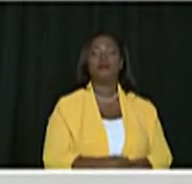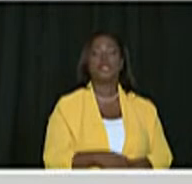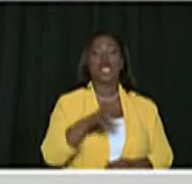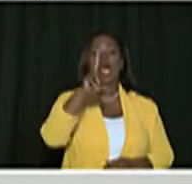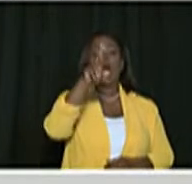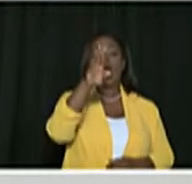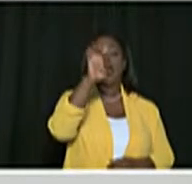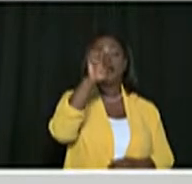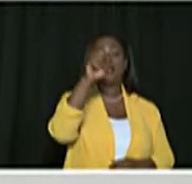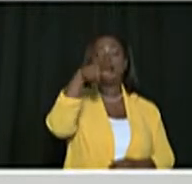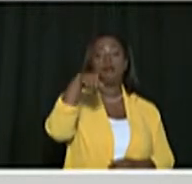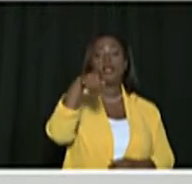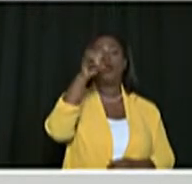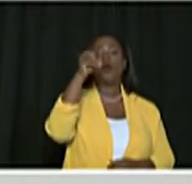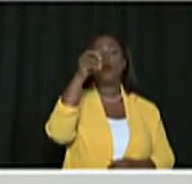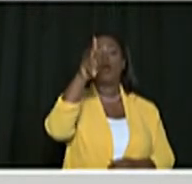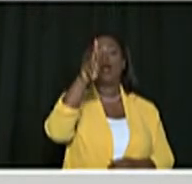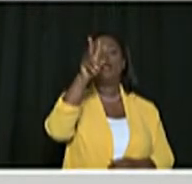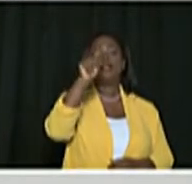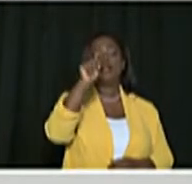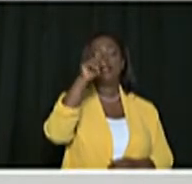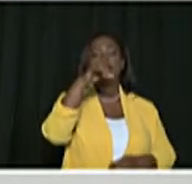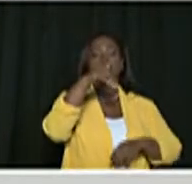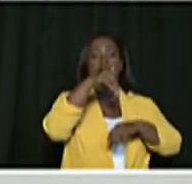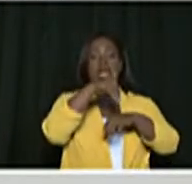report at